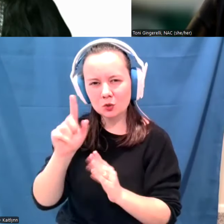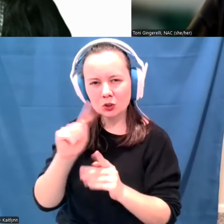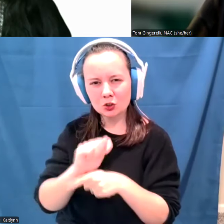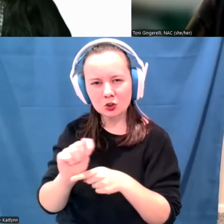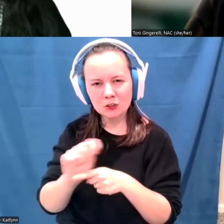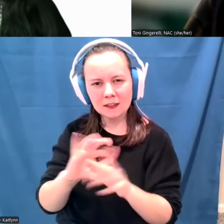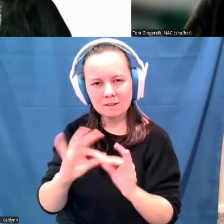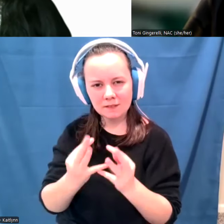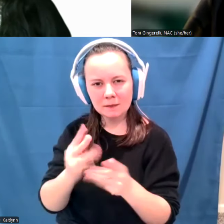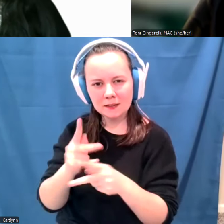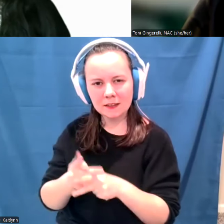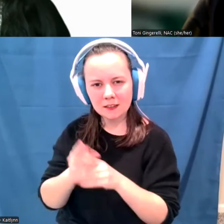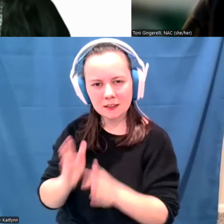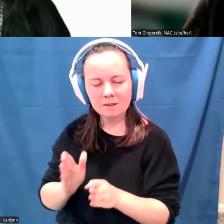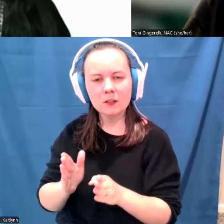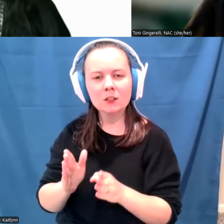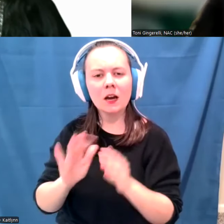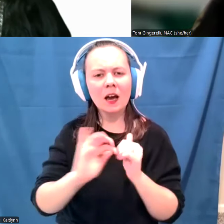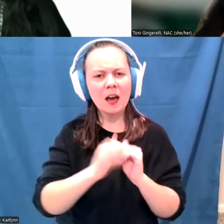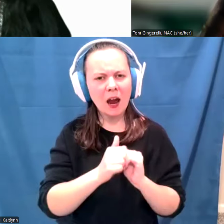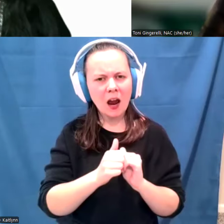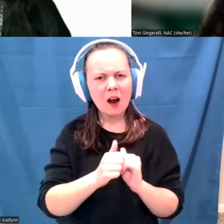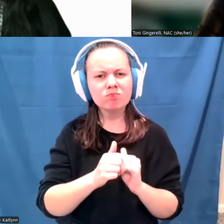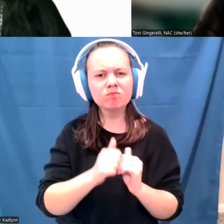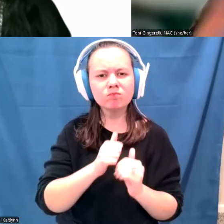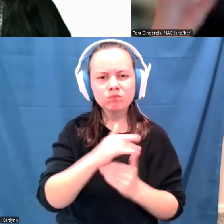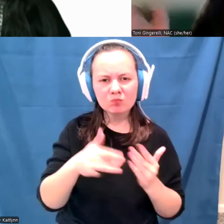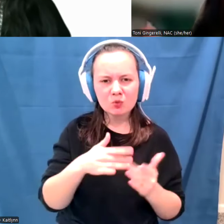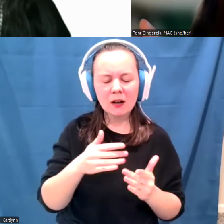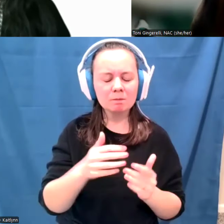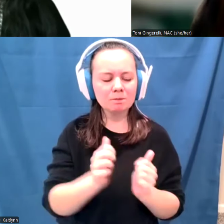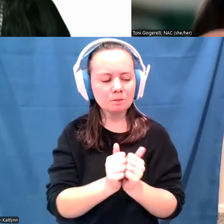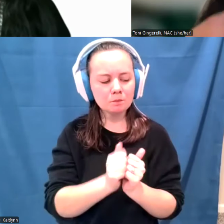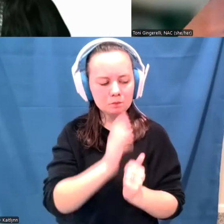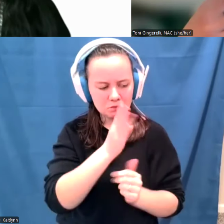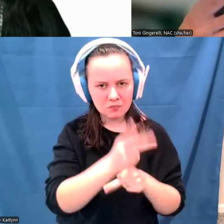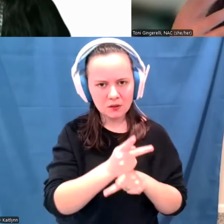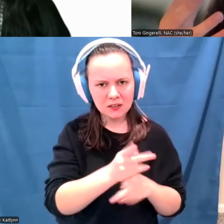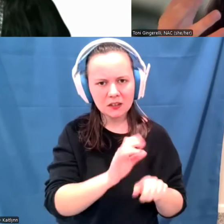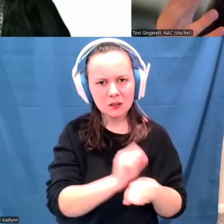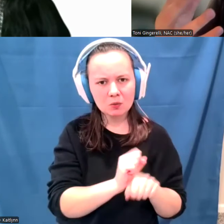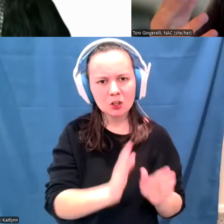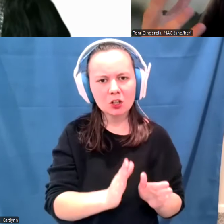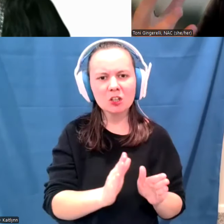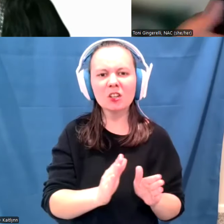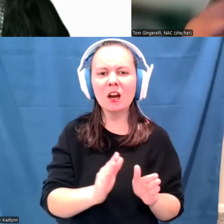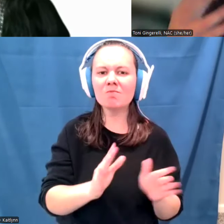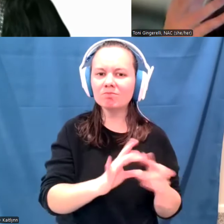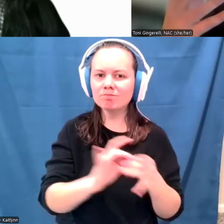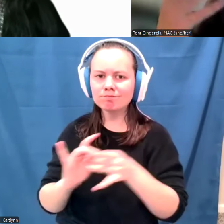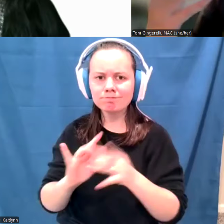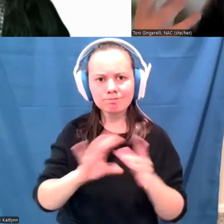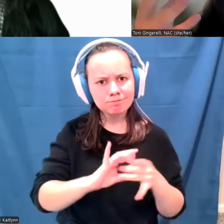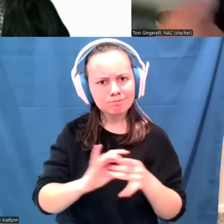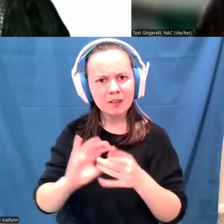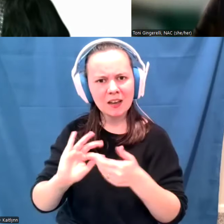family caregivers on how to interact with direct care workers, and direct care workers how to interact with family caregivers, to make sure